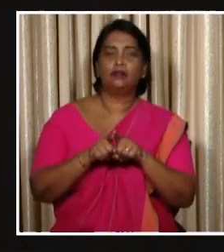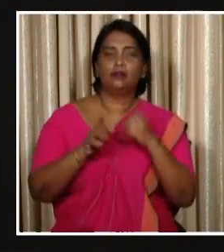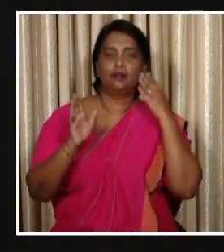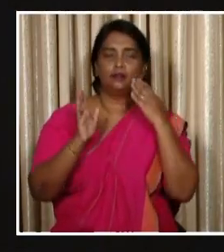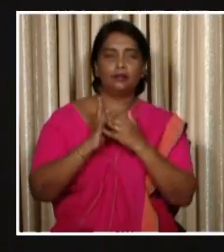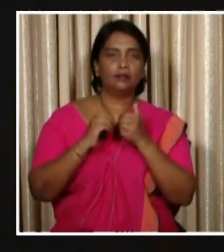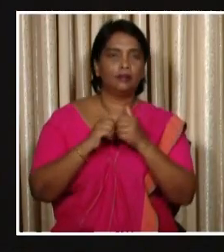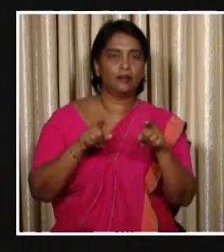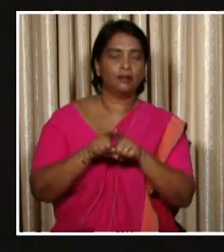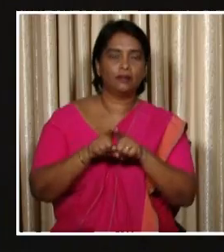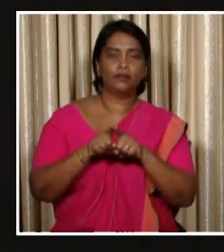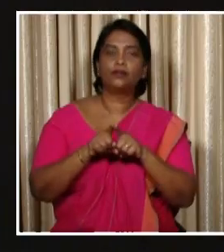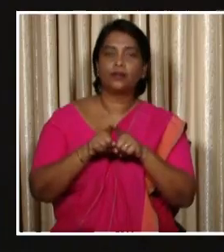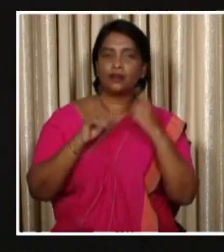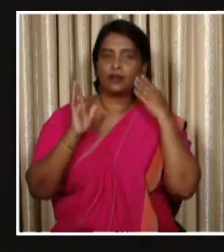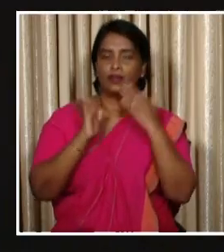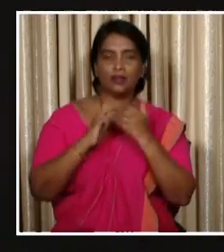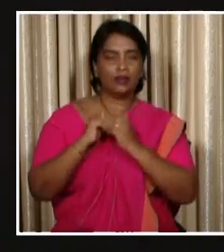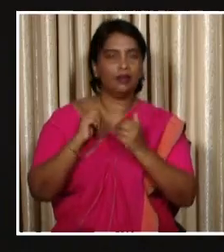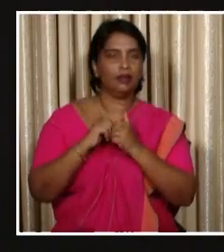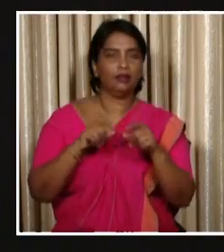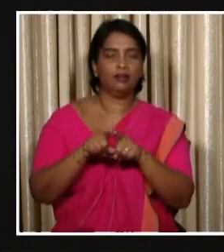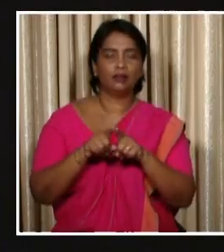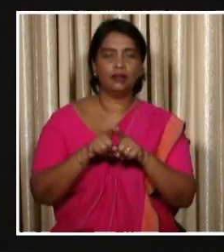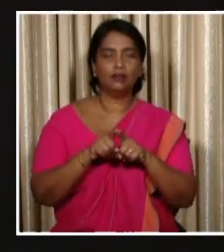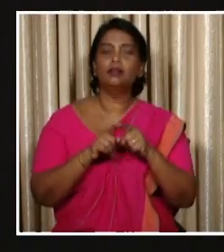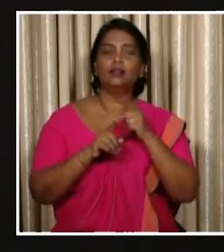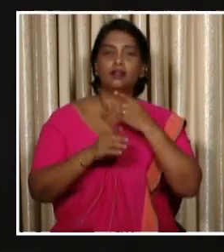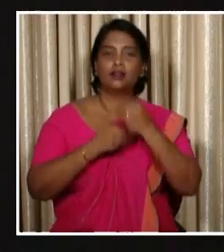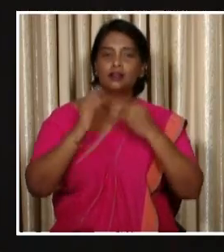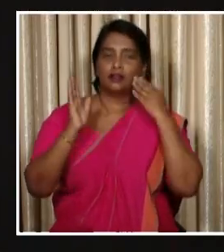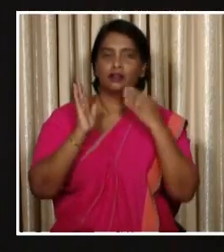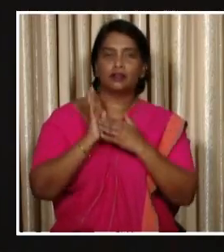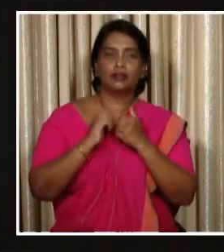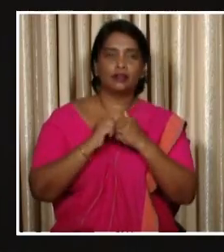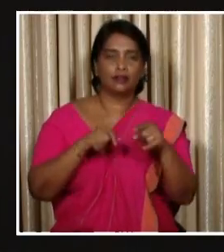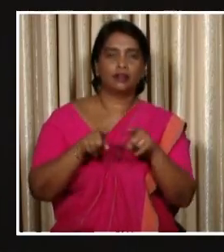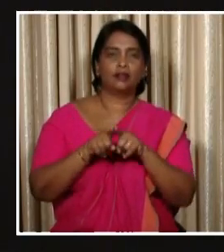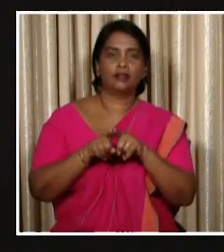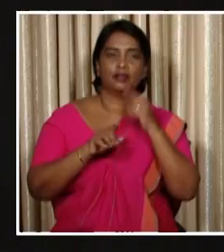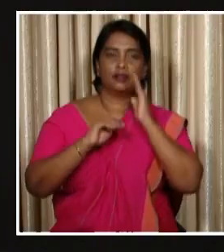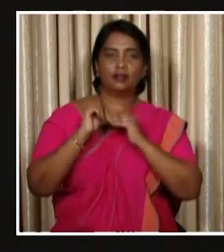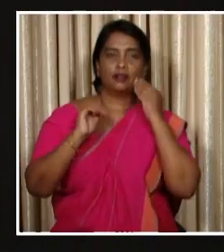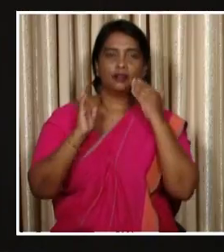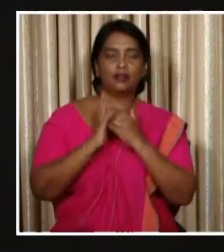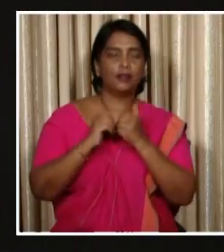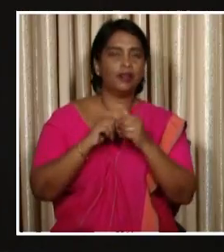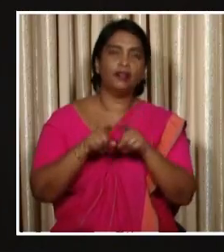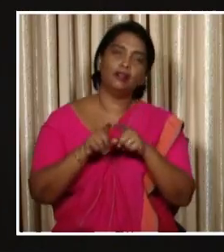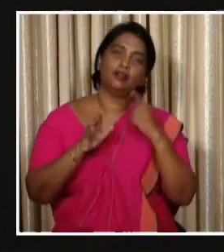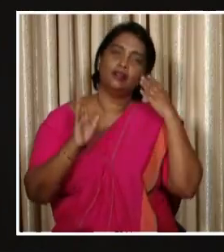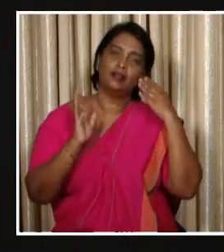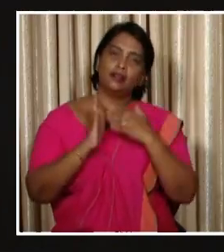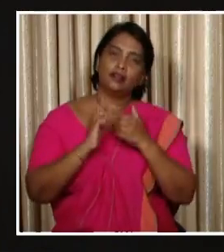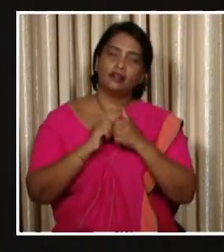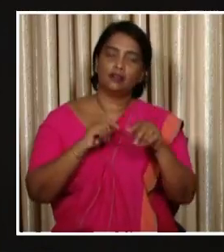direct investments. We need a framework for this to safeguard these investors coming into Sri Lanka. That's